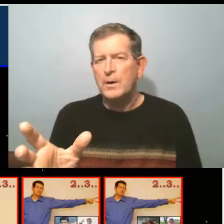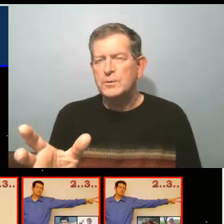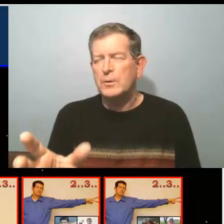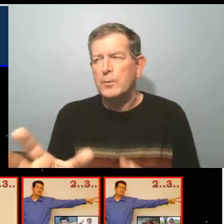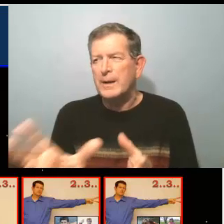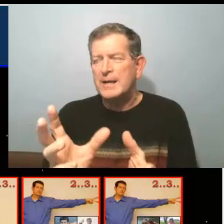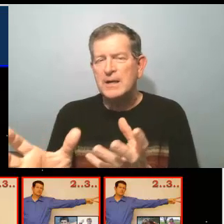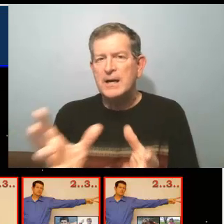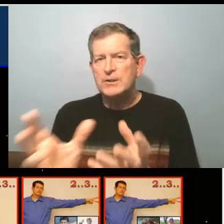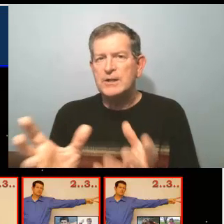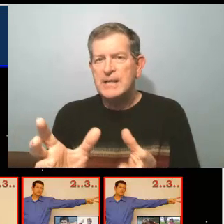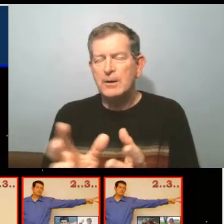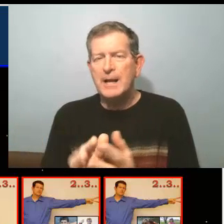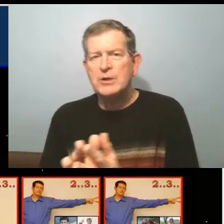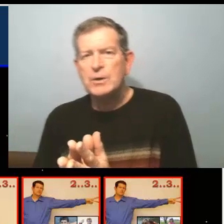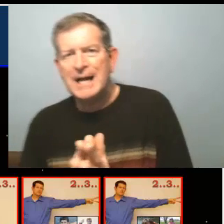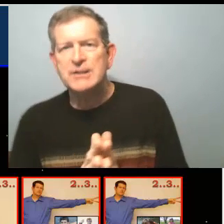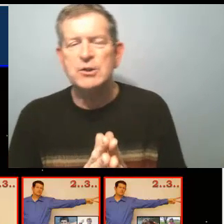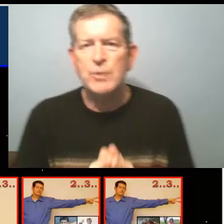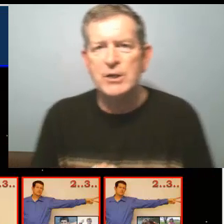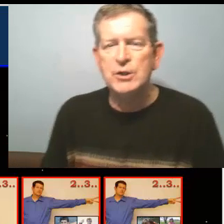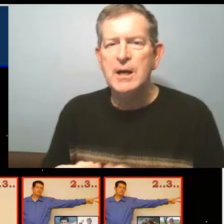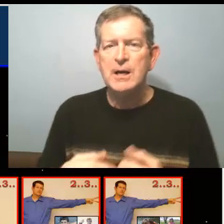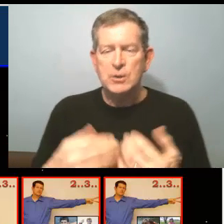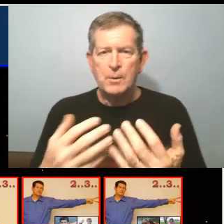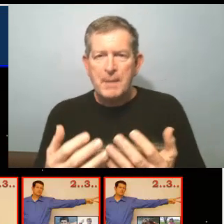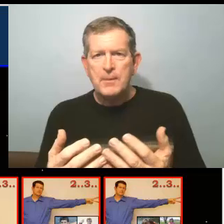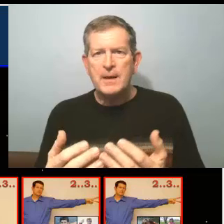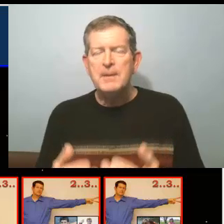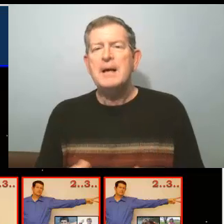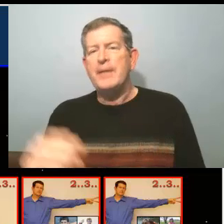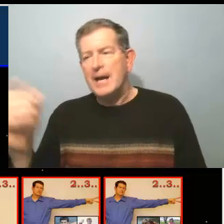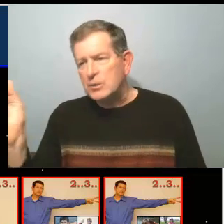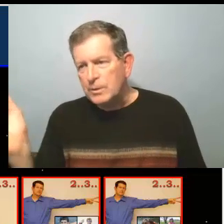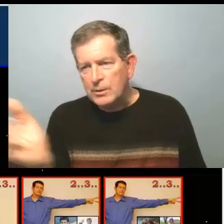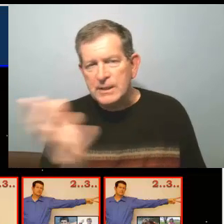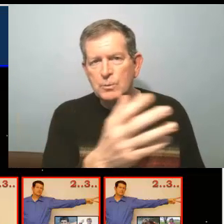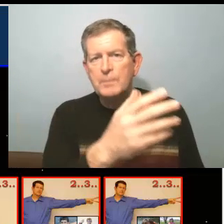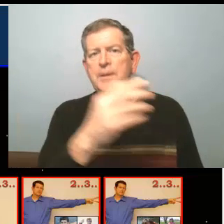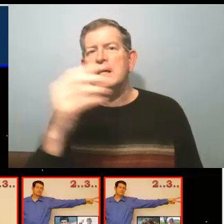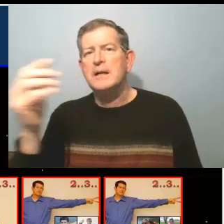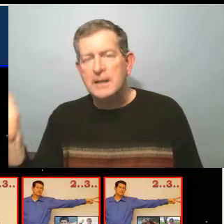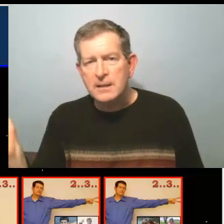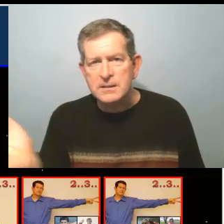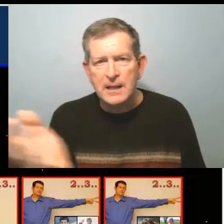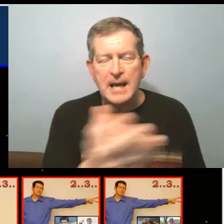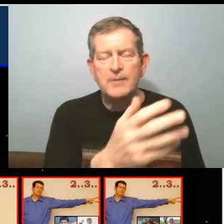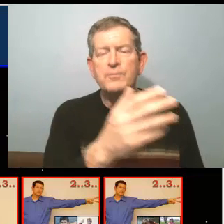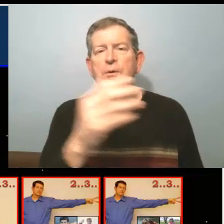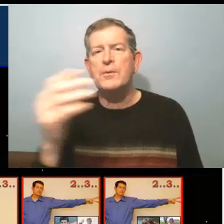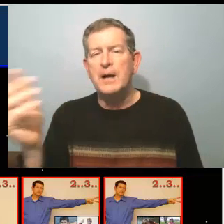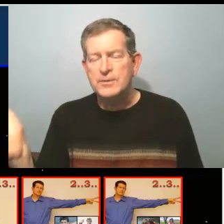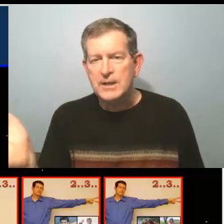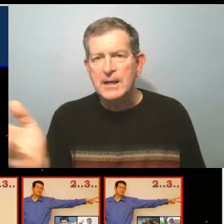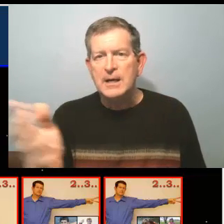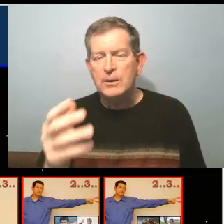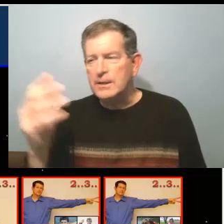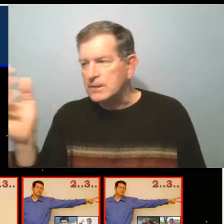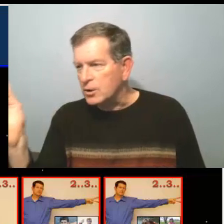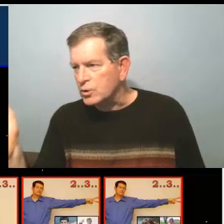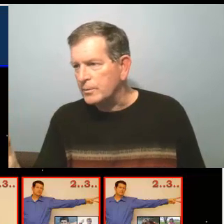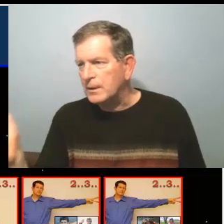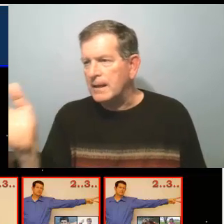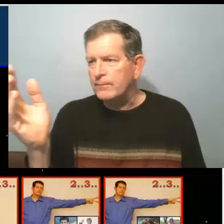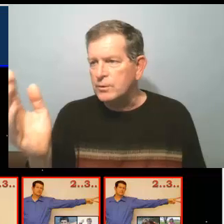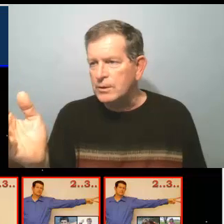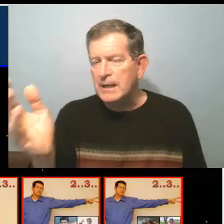its forms, or you realize it's going to take a little extra concentration to remember them, that's when you listen repeatedly to this line of pronouns. You